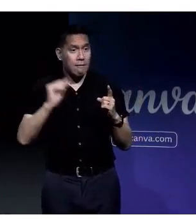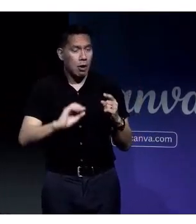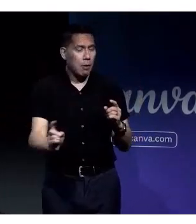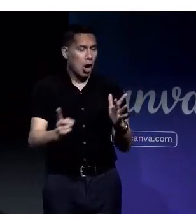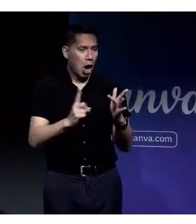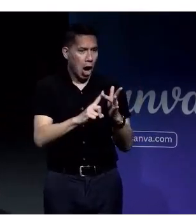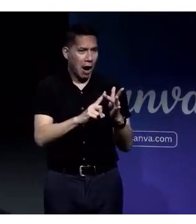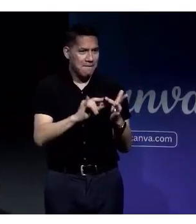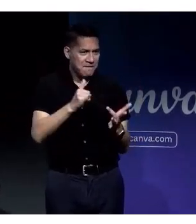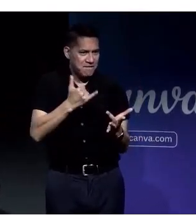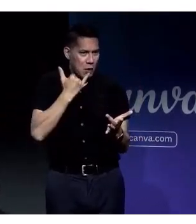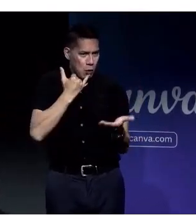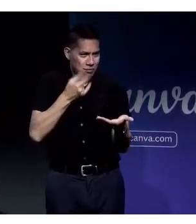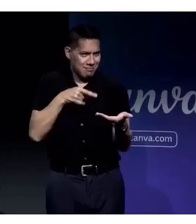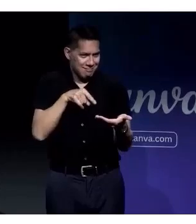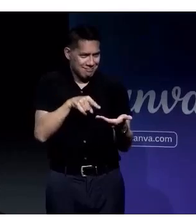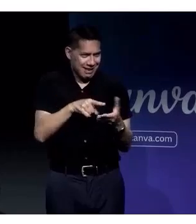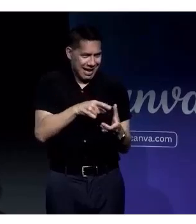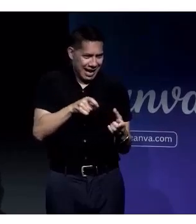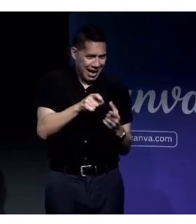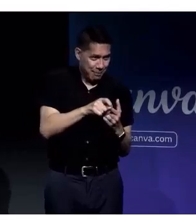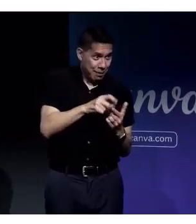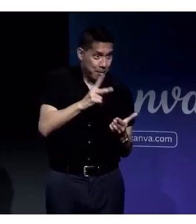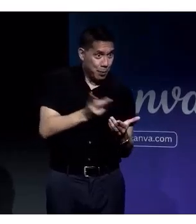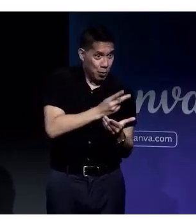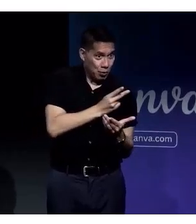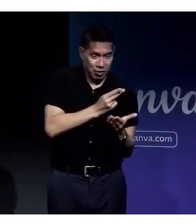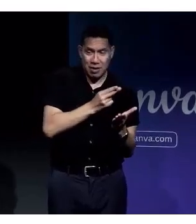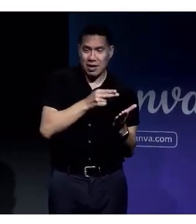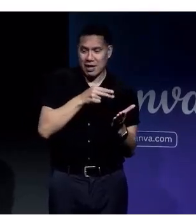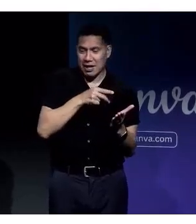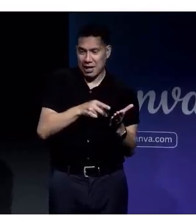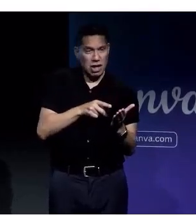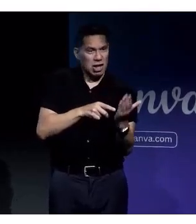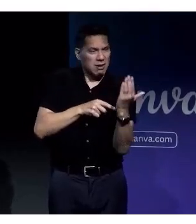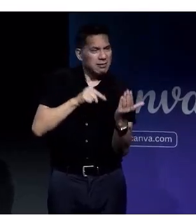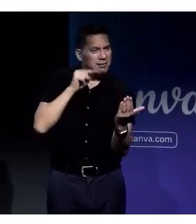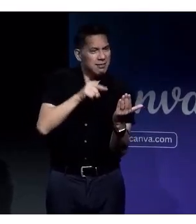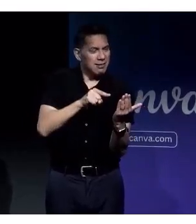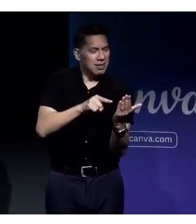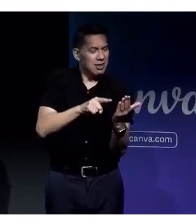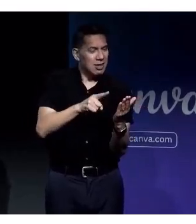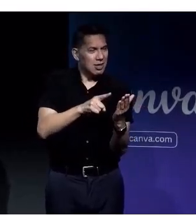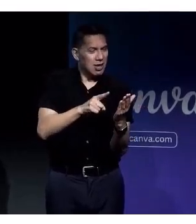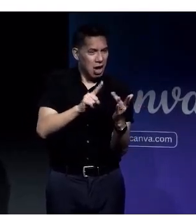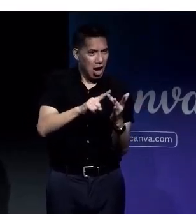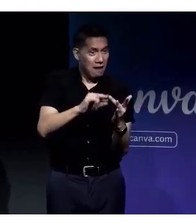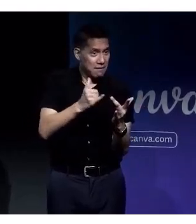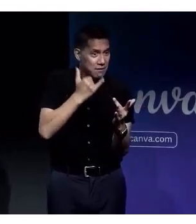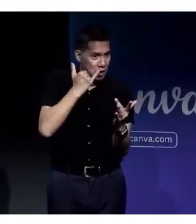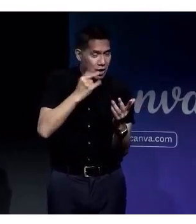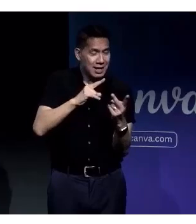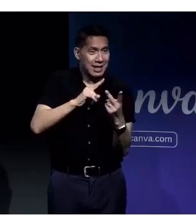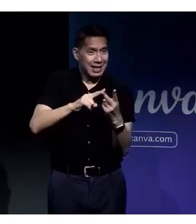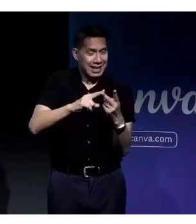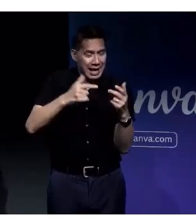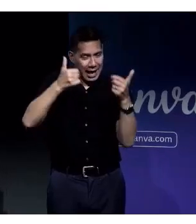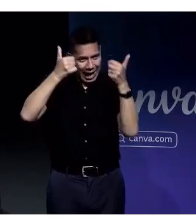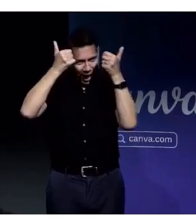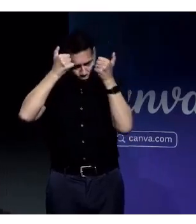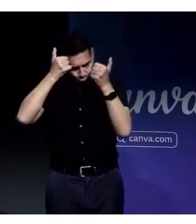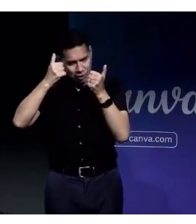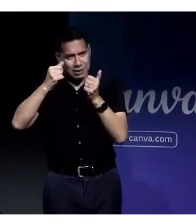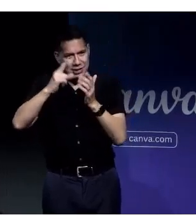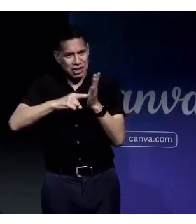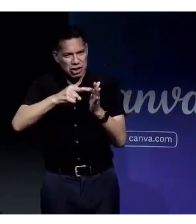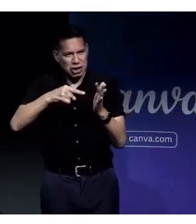app. We have both in native. iPhone is built in SwiftUI. Our Android app is in Jetpack Compose. That